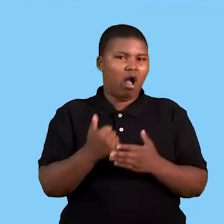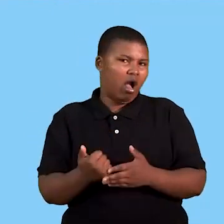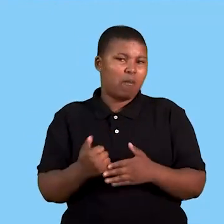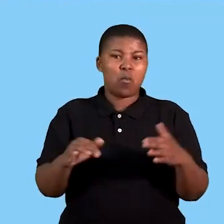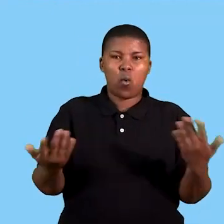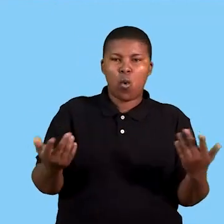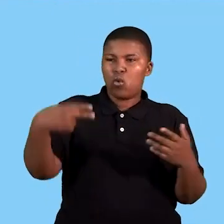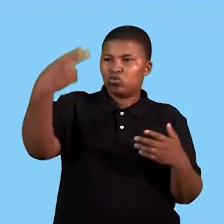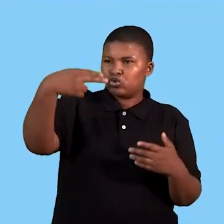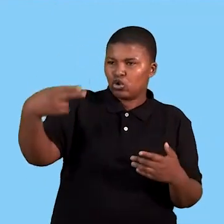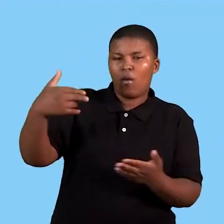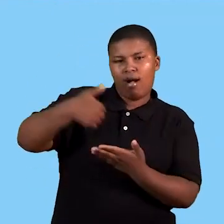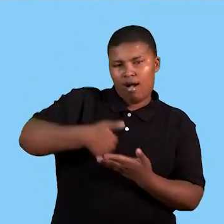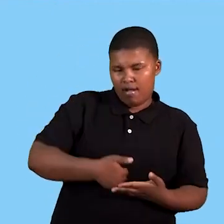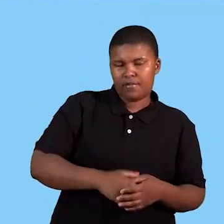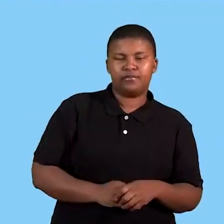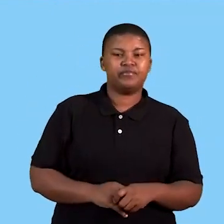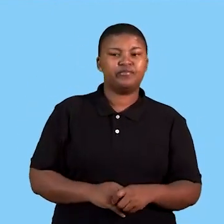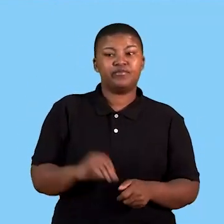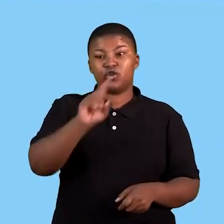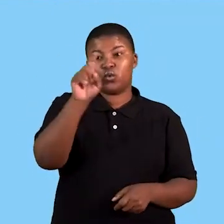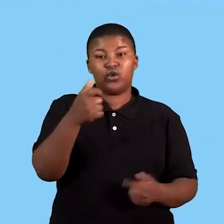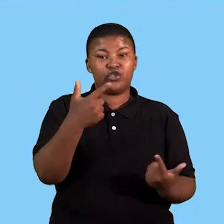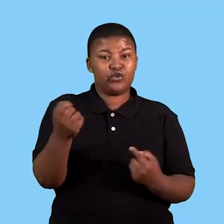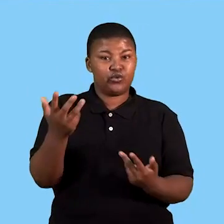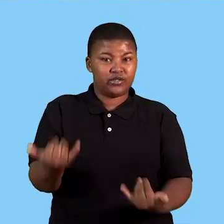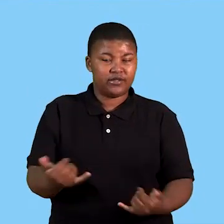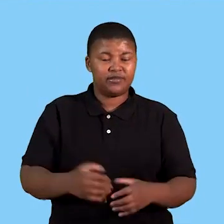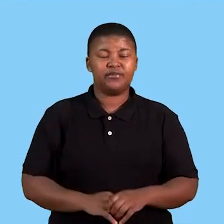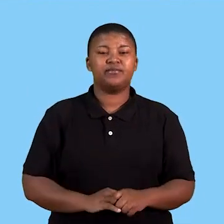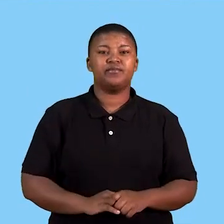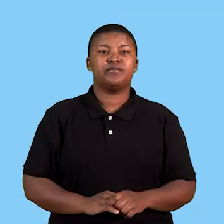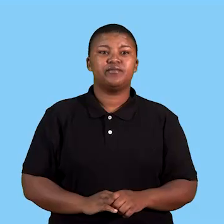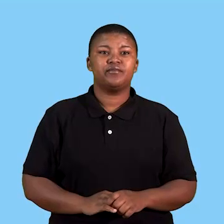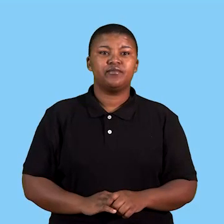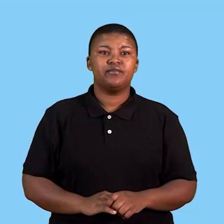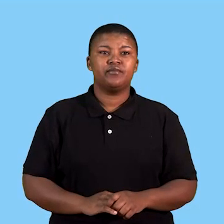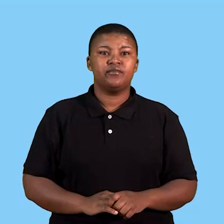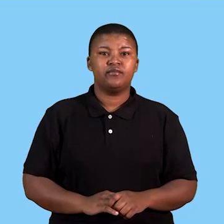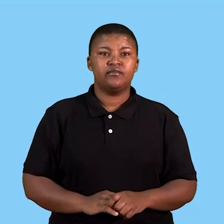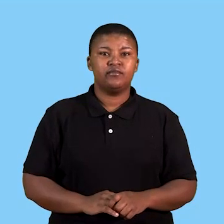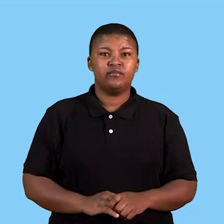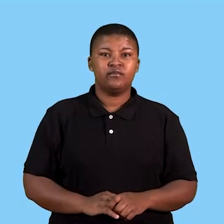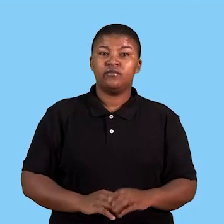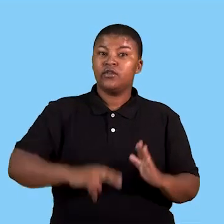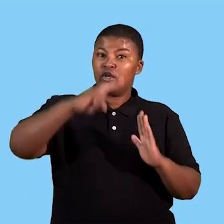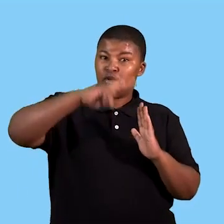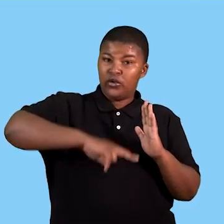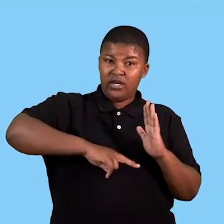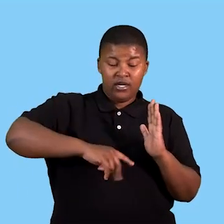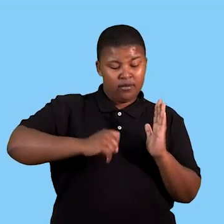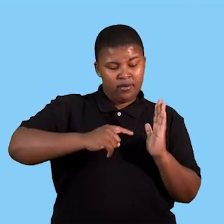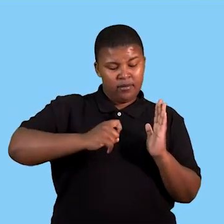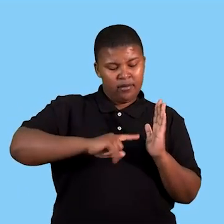an illustration. So let's take a look at our questions for this lesson. Firstly, they ask, read